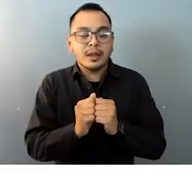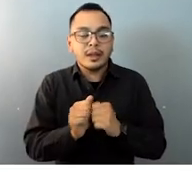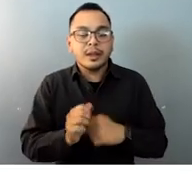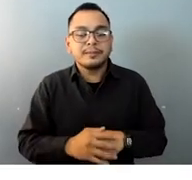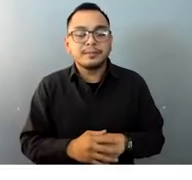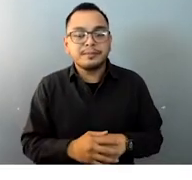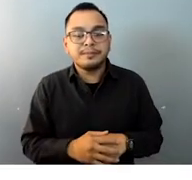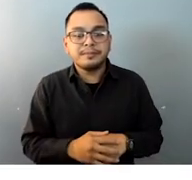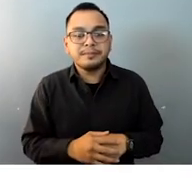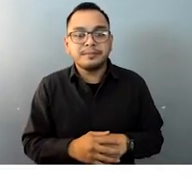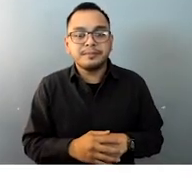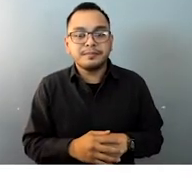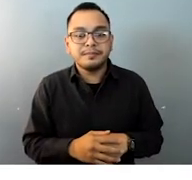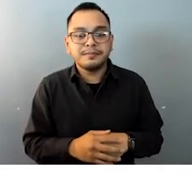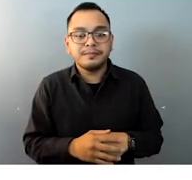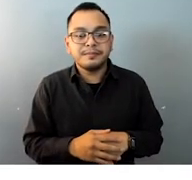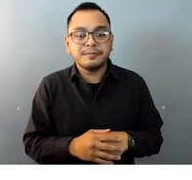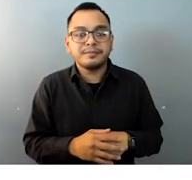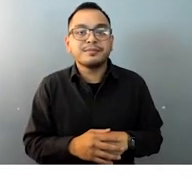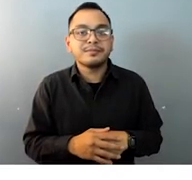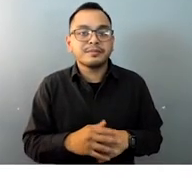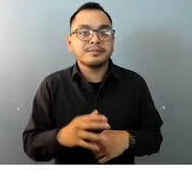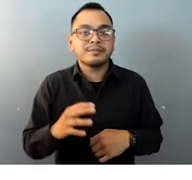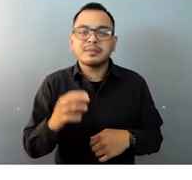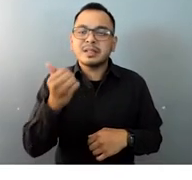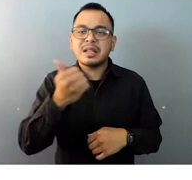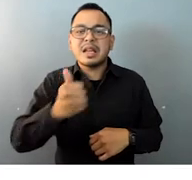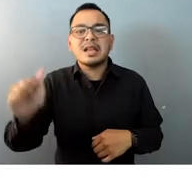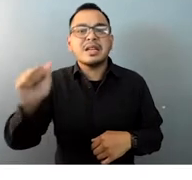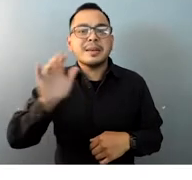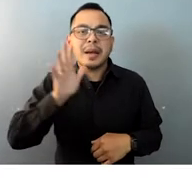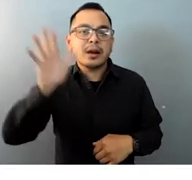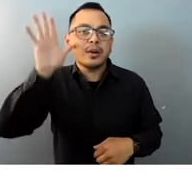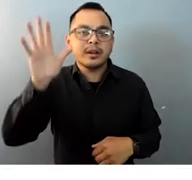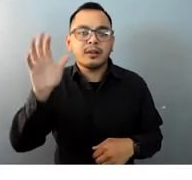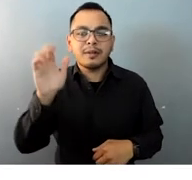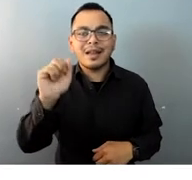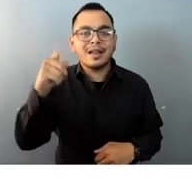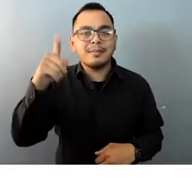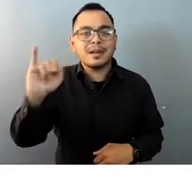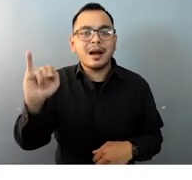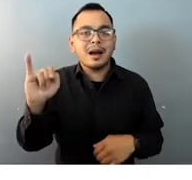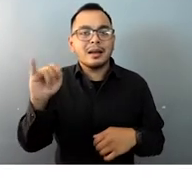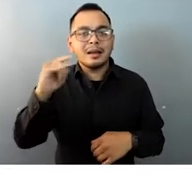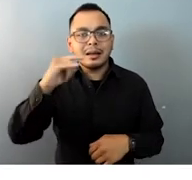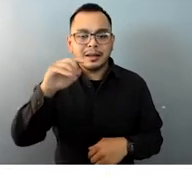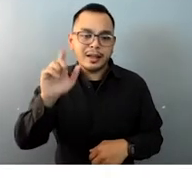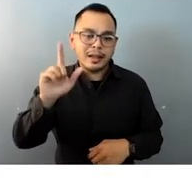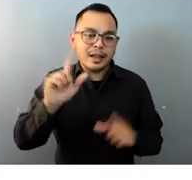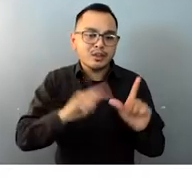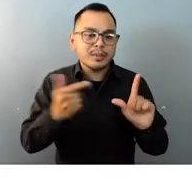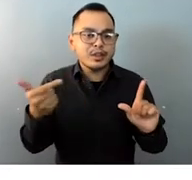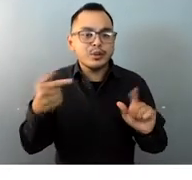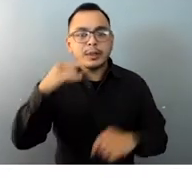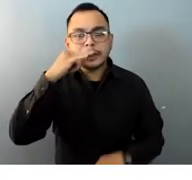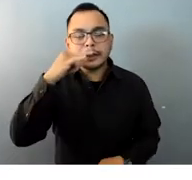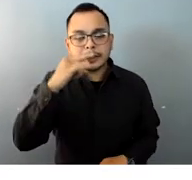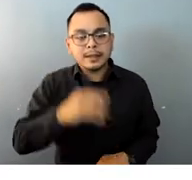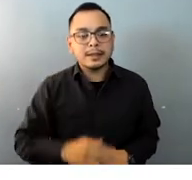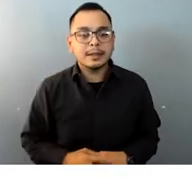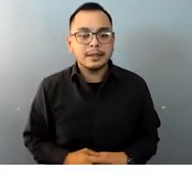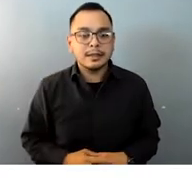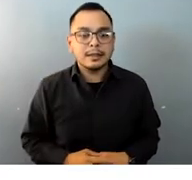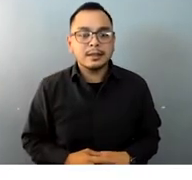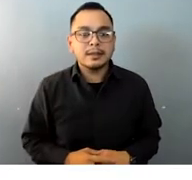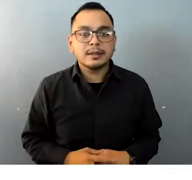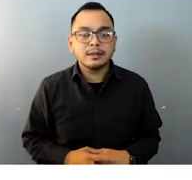take to the parents of AAPI, you know,